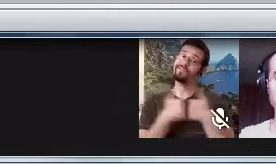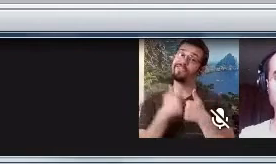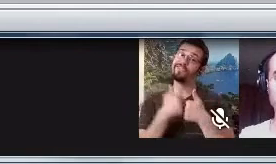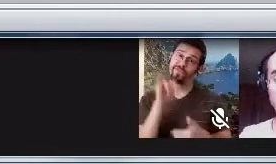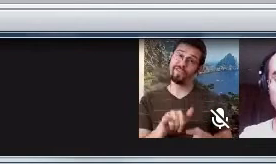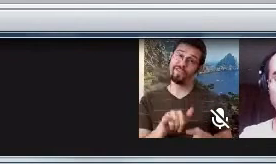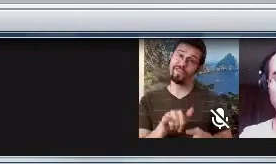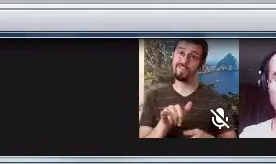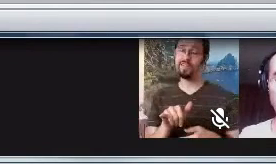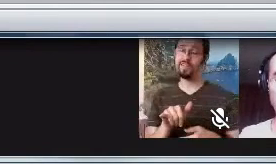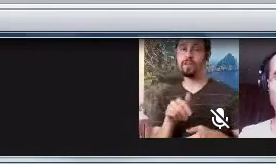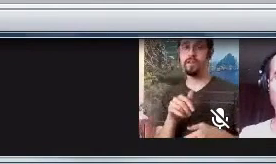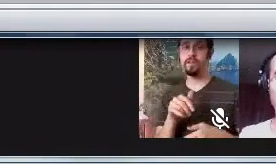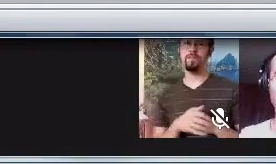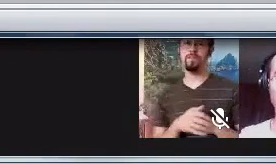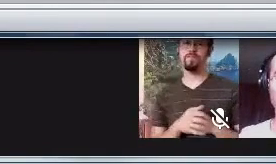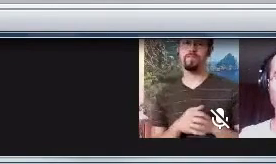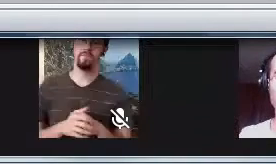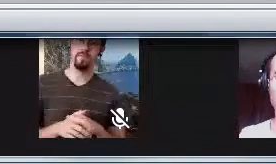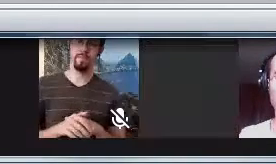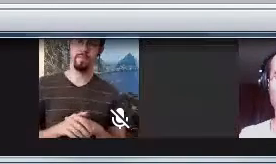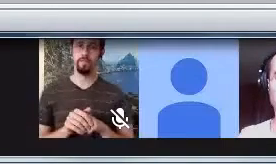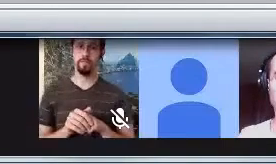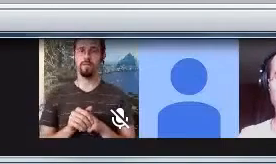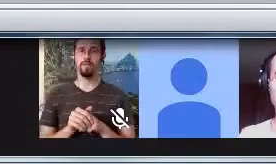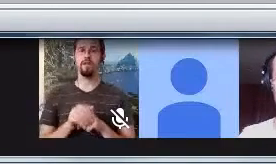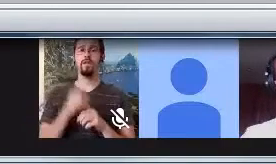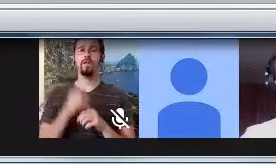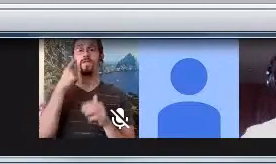So, for example, although I